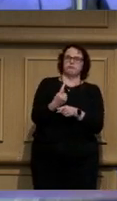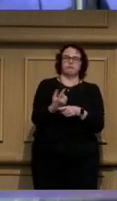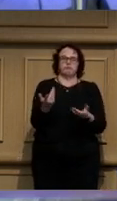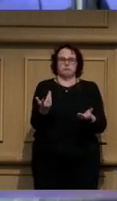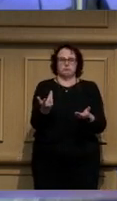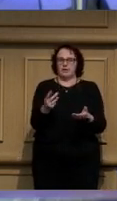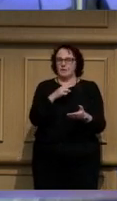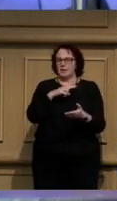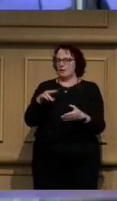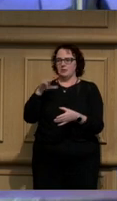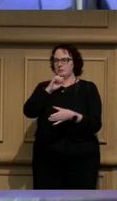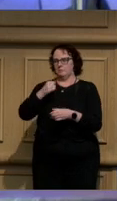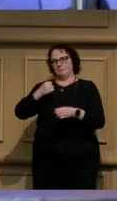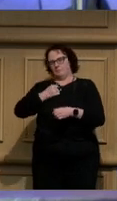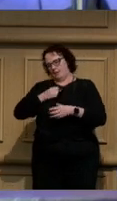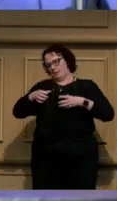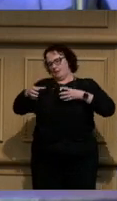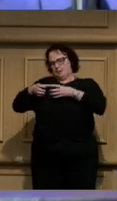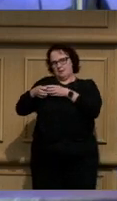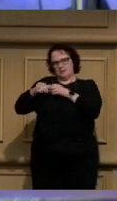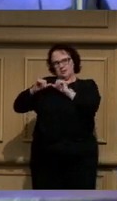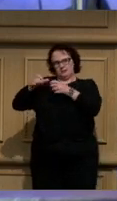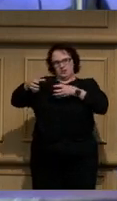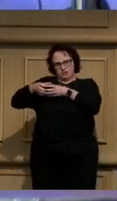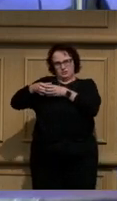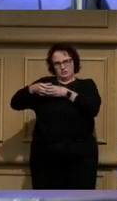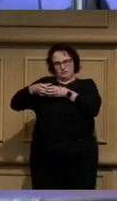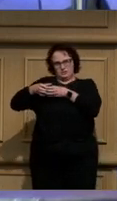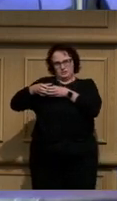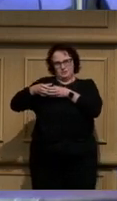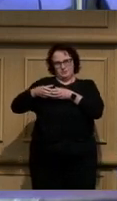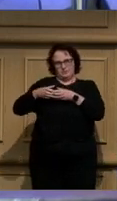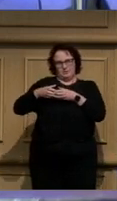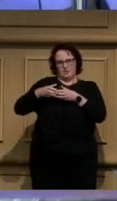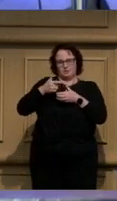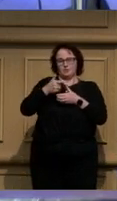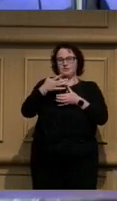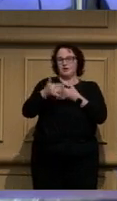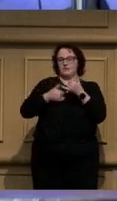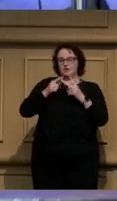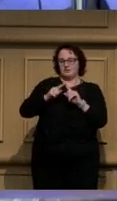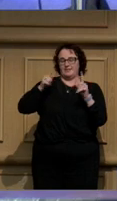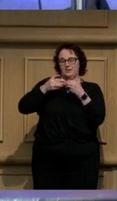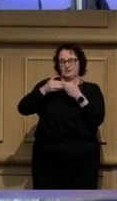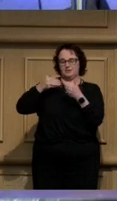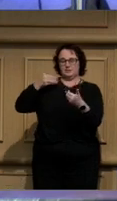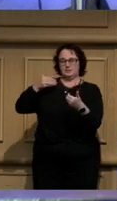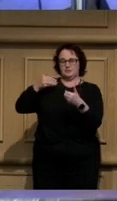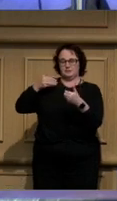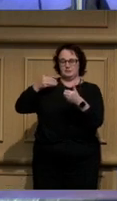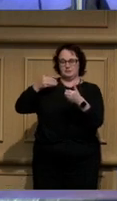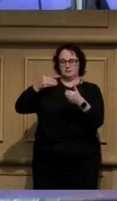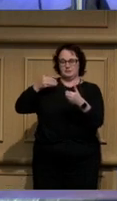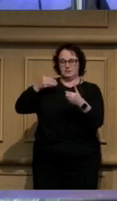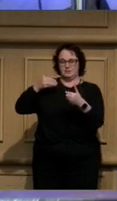by my generation. Even though there's maybe 20, 25 years in the difference. But it is a difference because you're not only